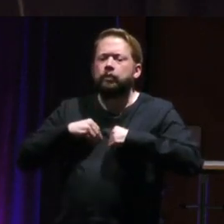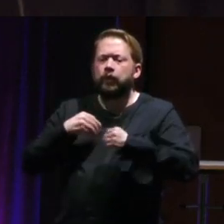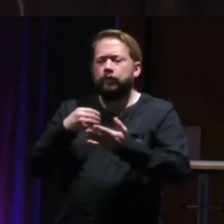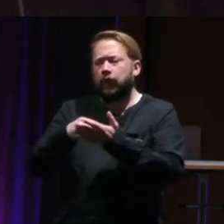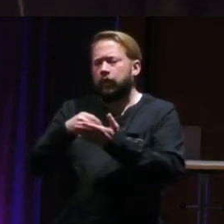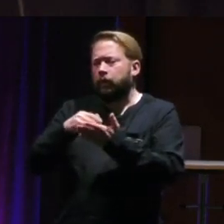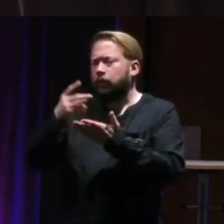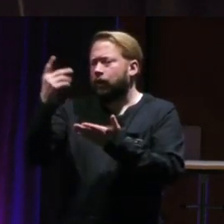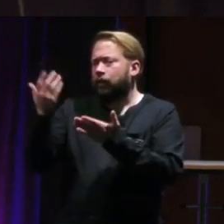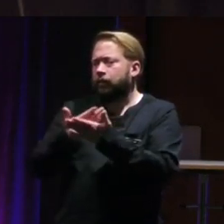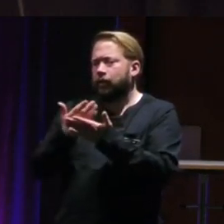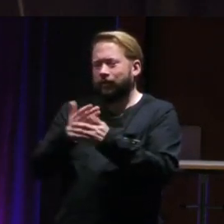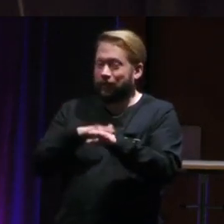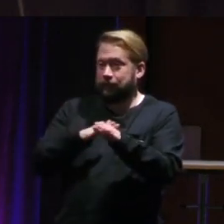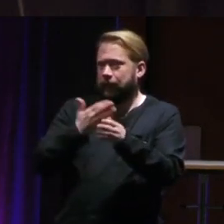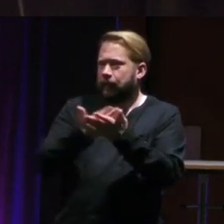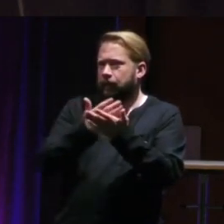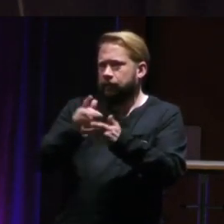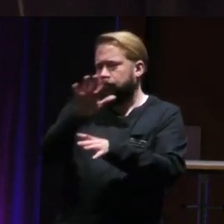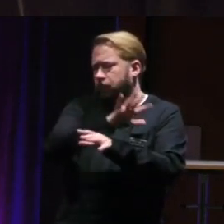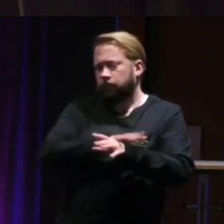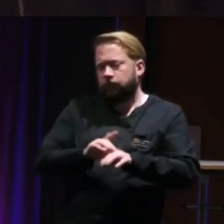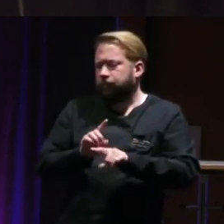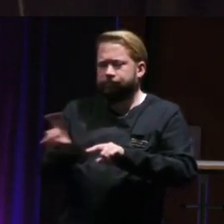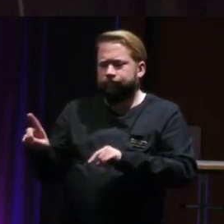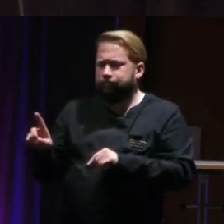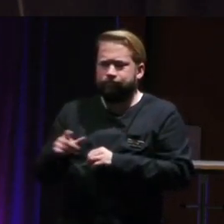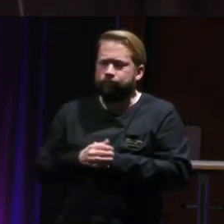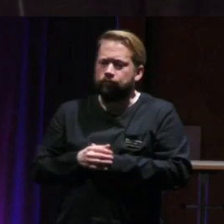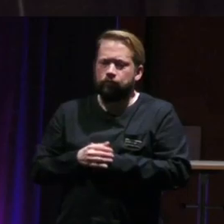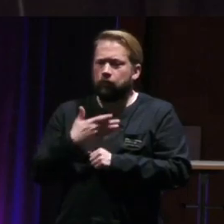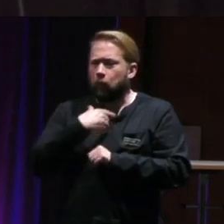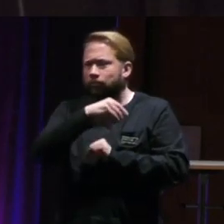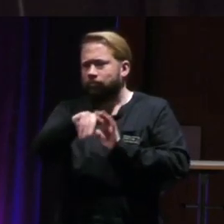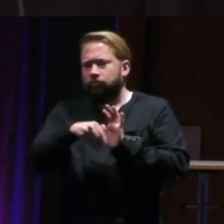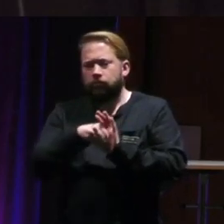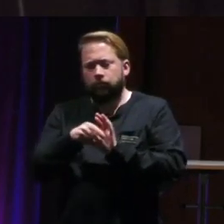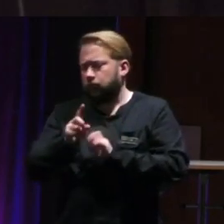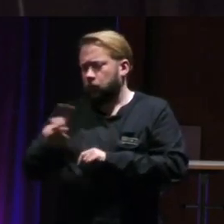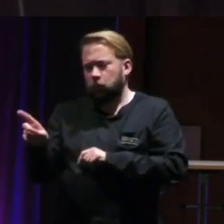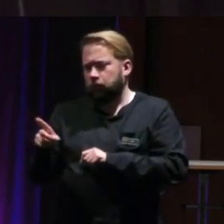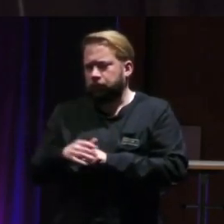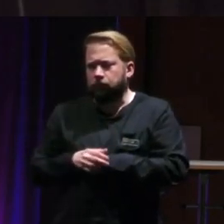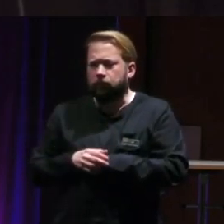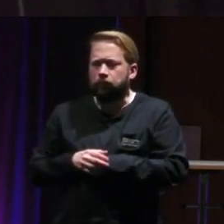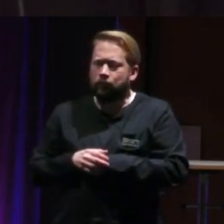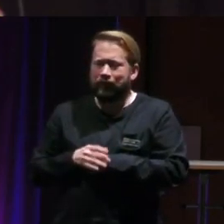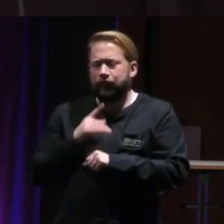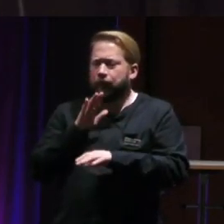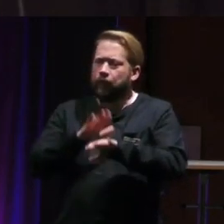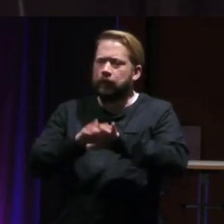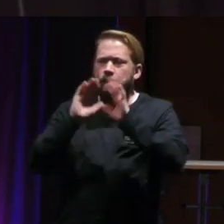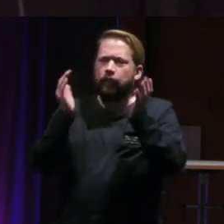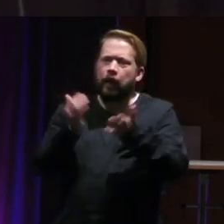from the West, like from the Western funds, let's say.